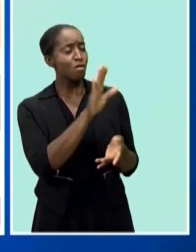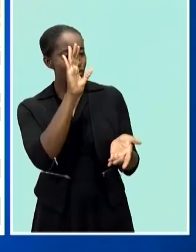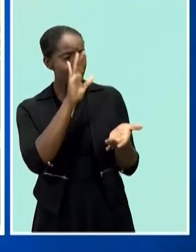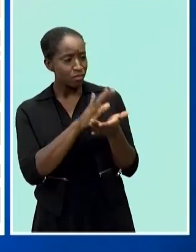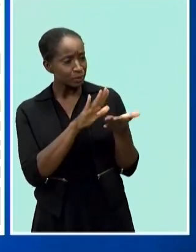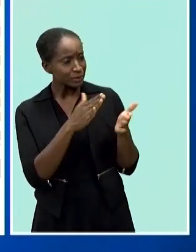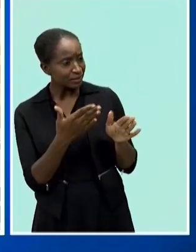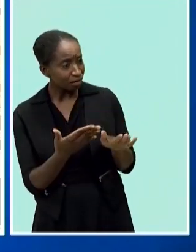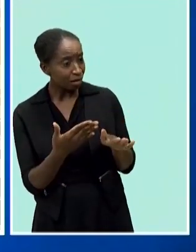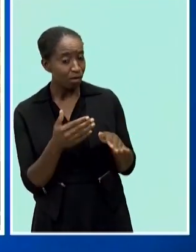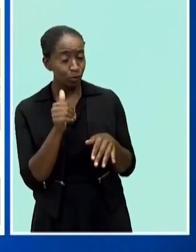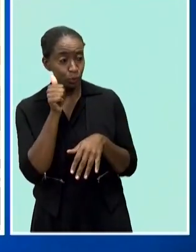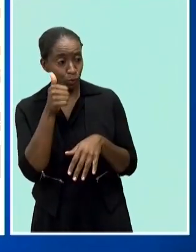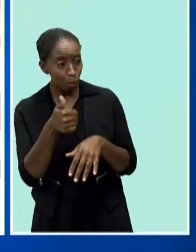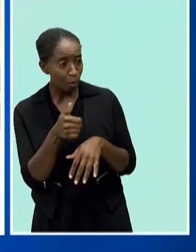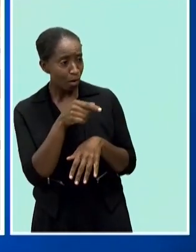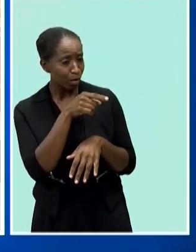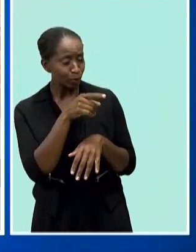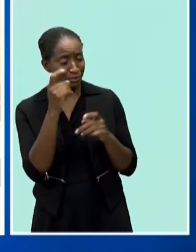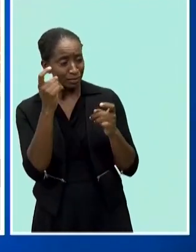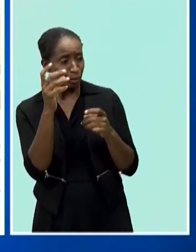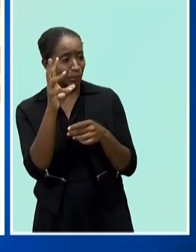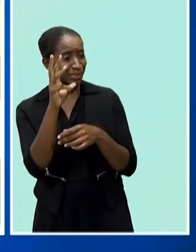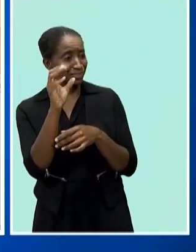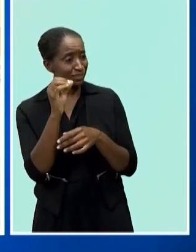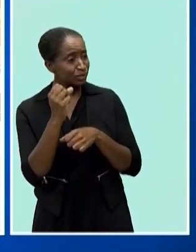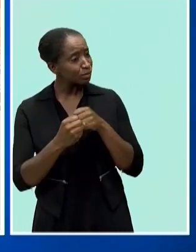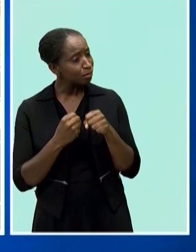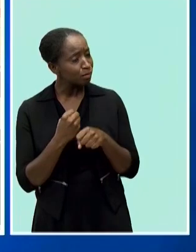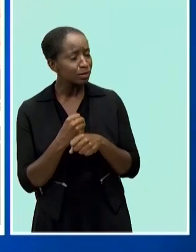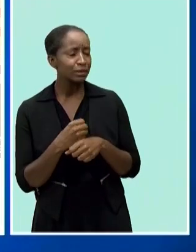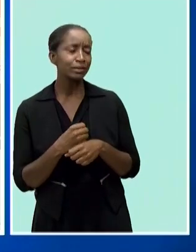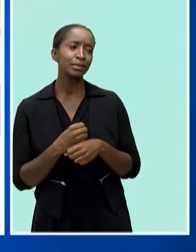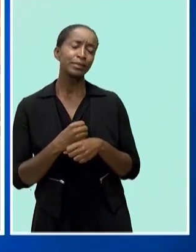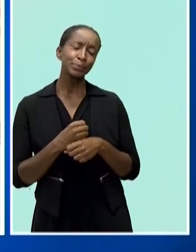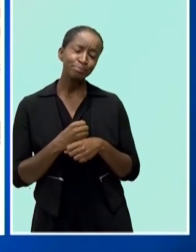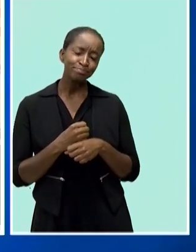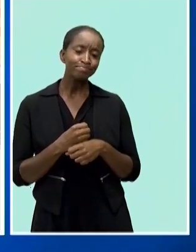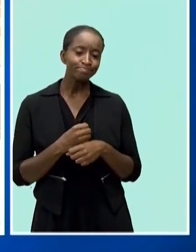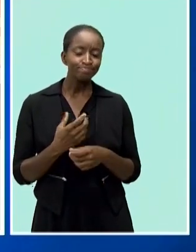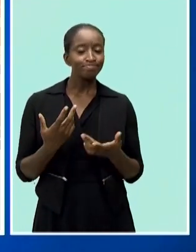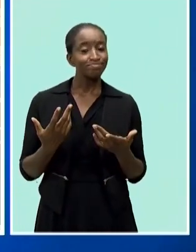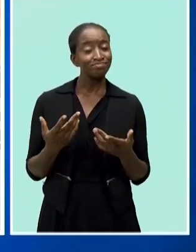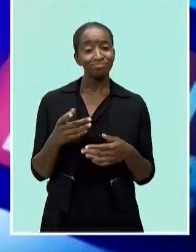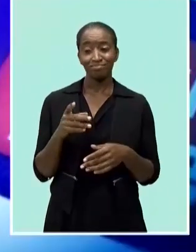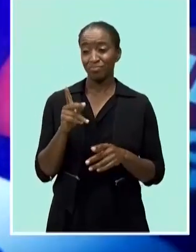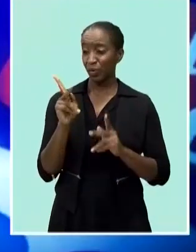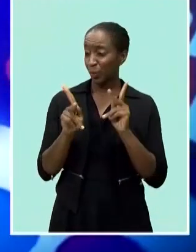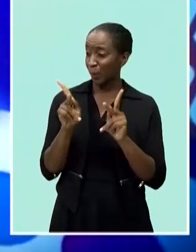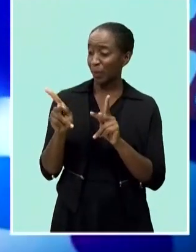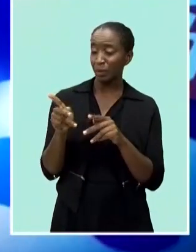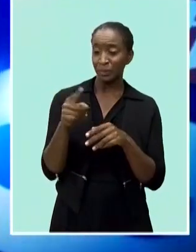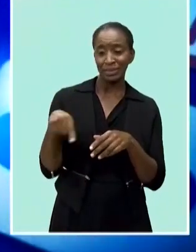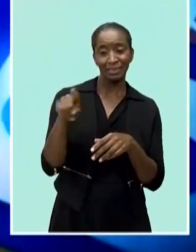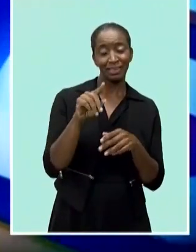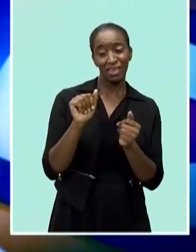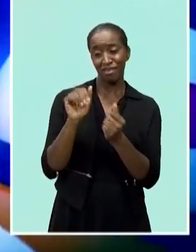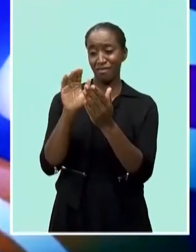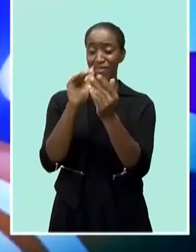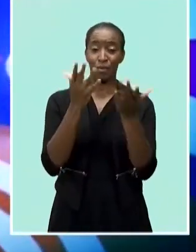anniversary. However, Howard says the point is you should always be kind to people since you never know what they're going through. He says